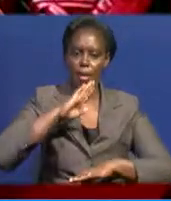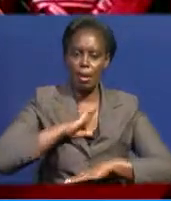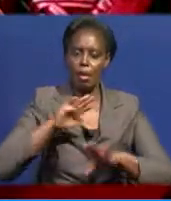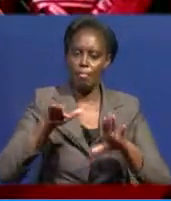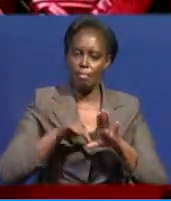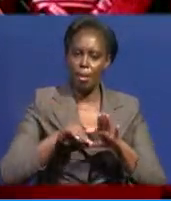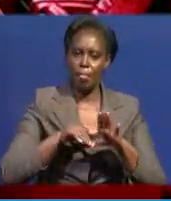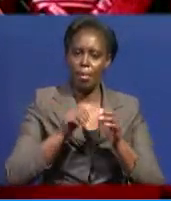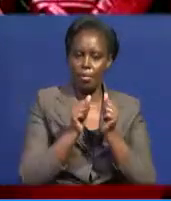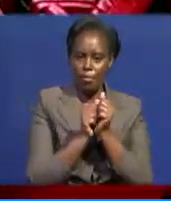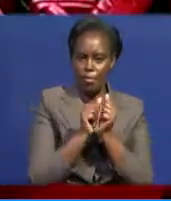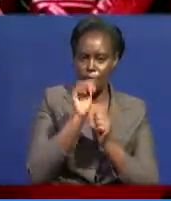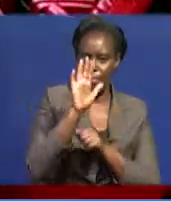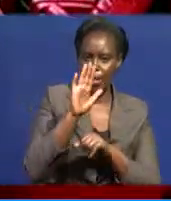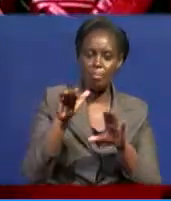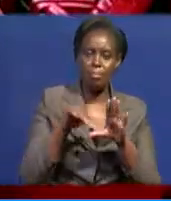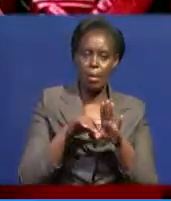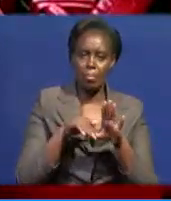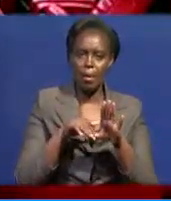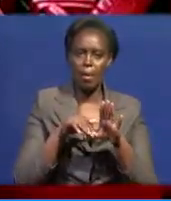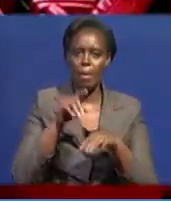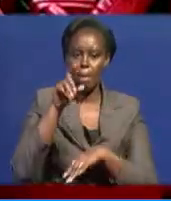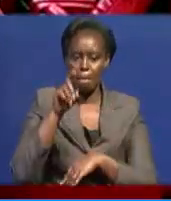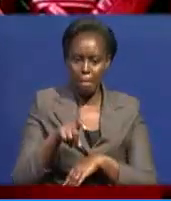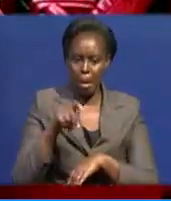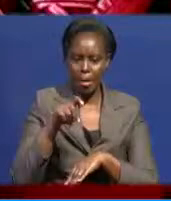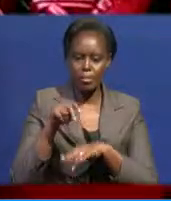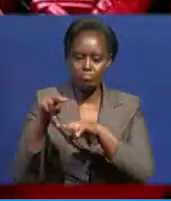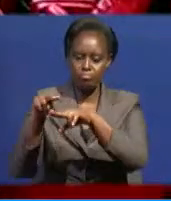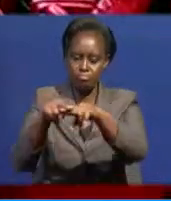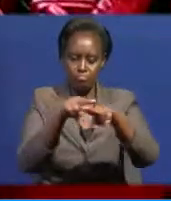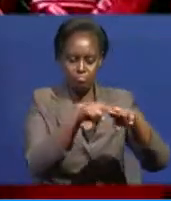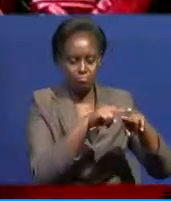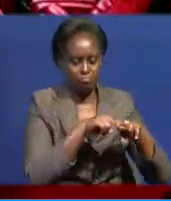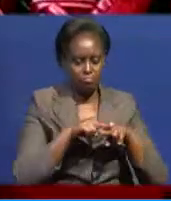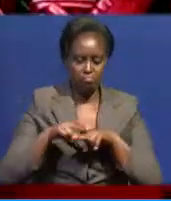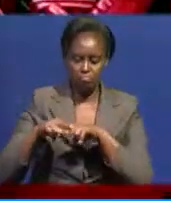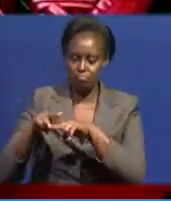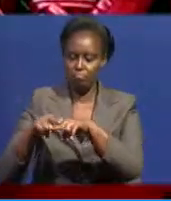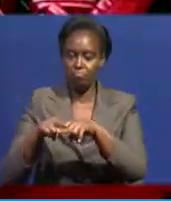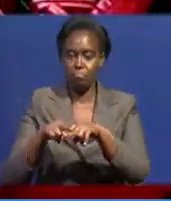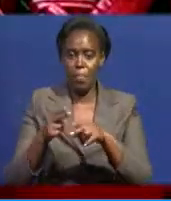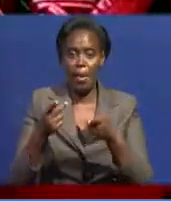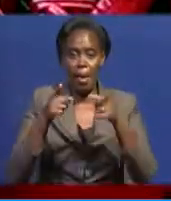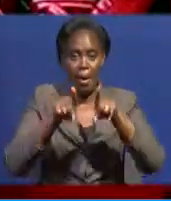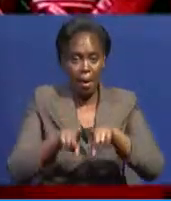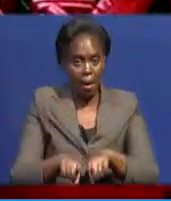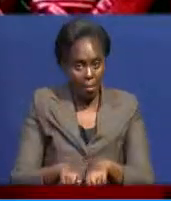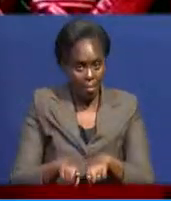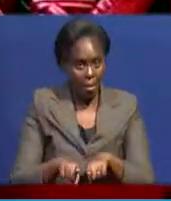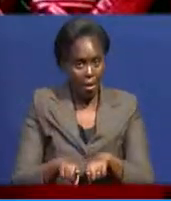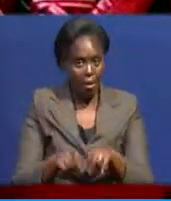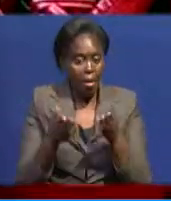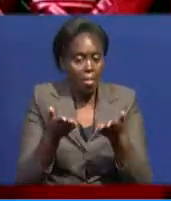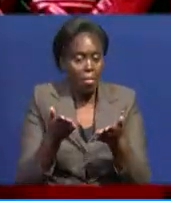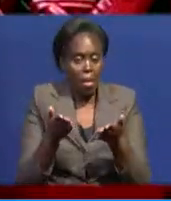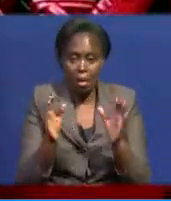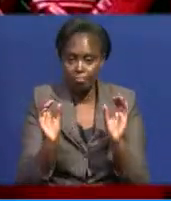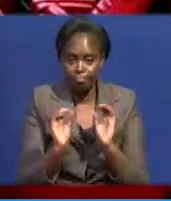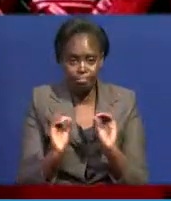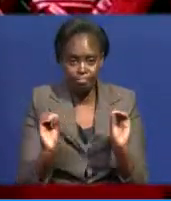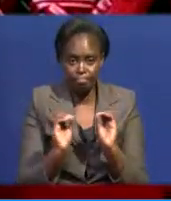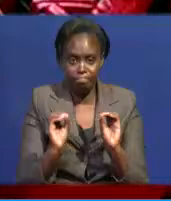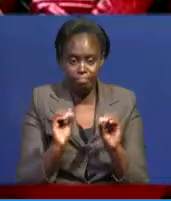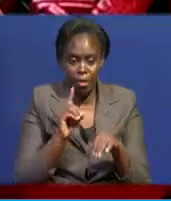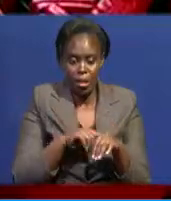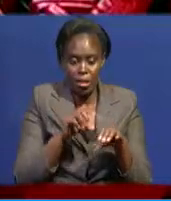be 15 members seated inside the chambers, and if that quorum is not achieved when the chair